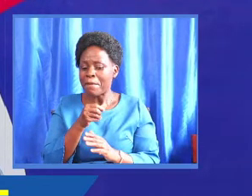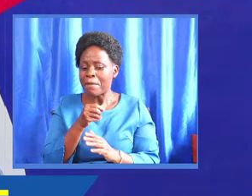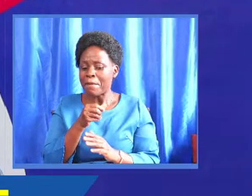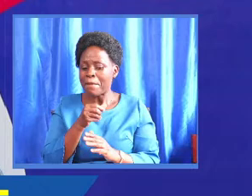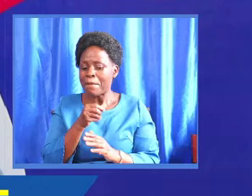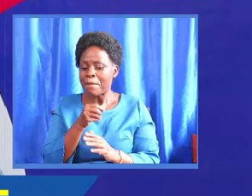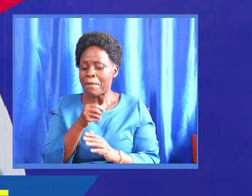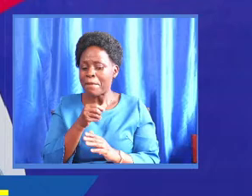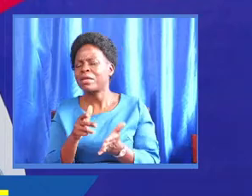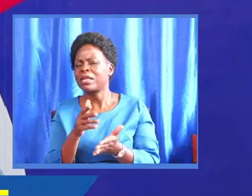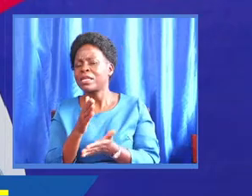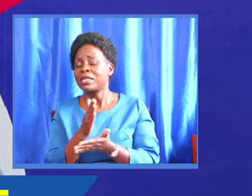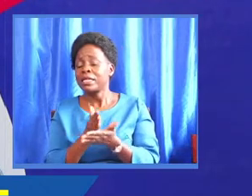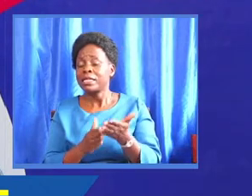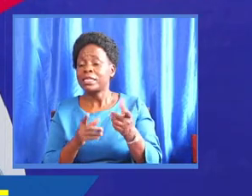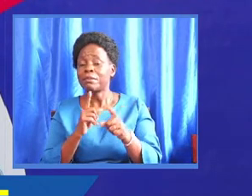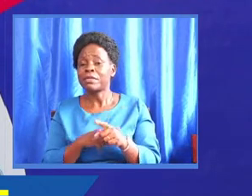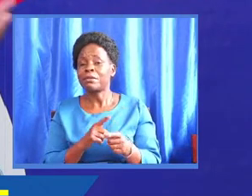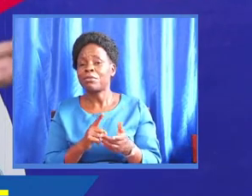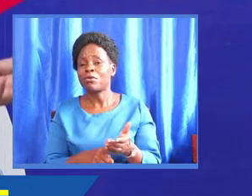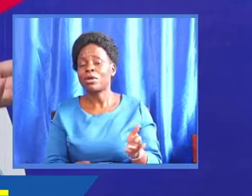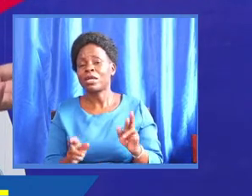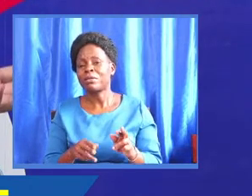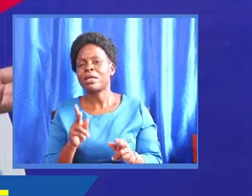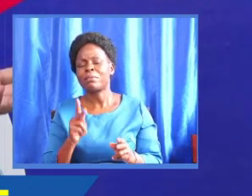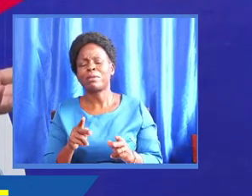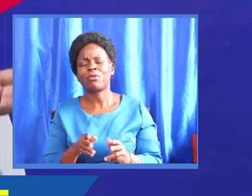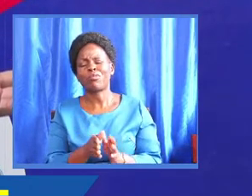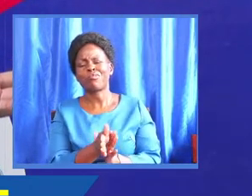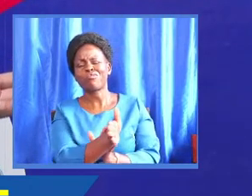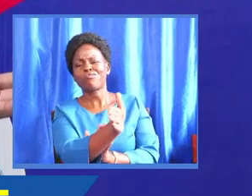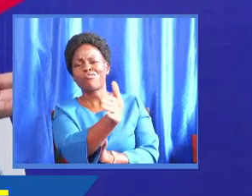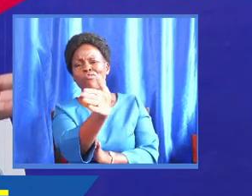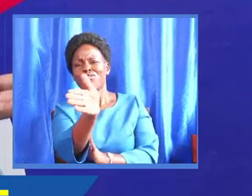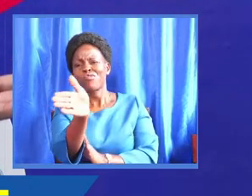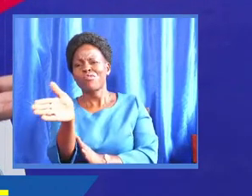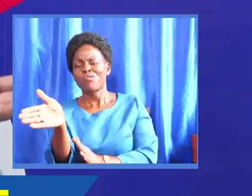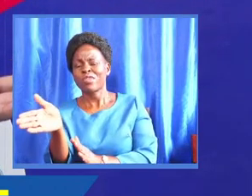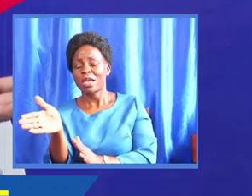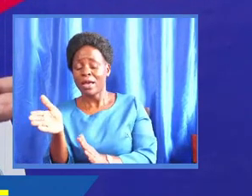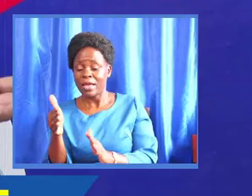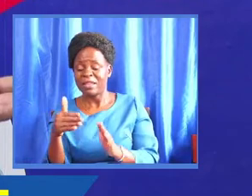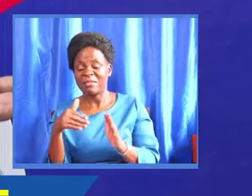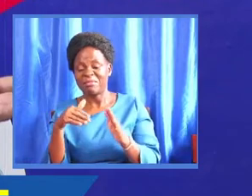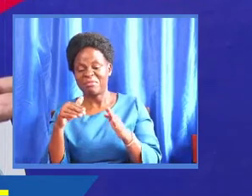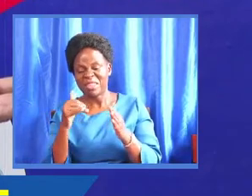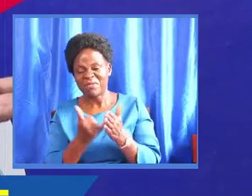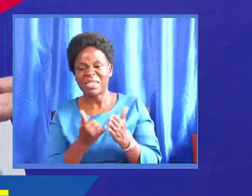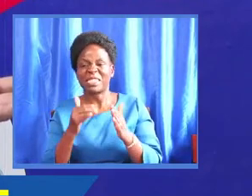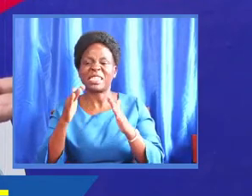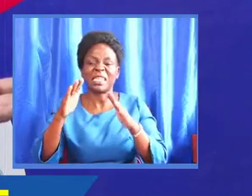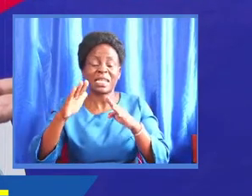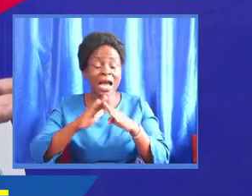Now what happens is sometimes why people go wrong in real estate is that